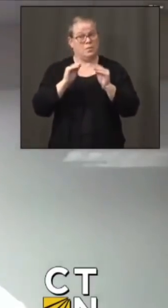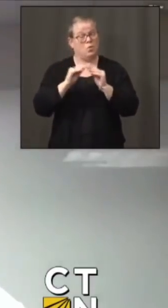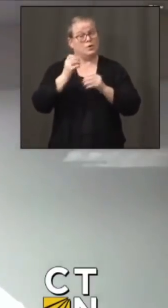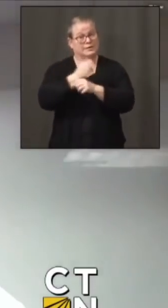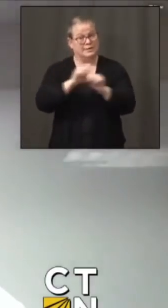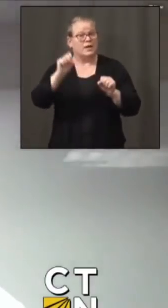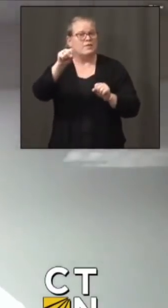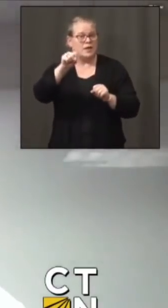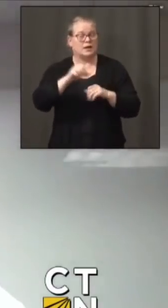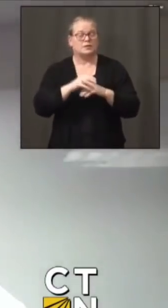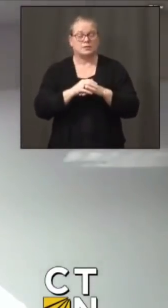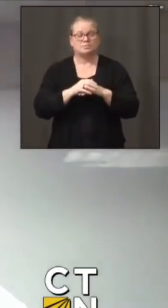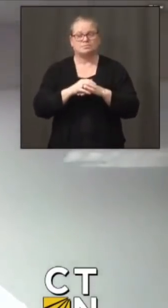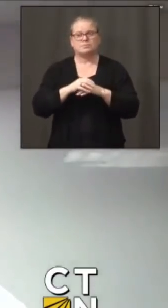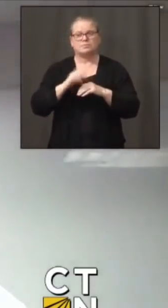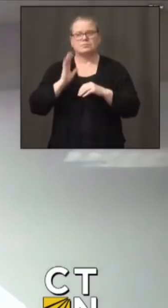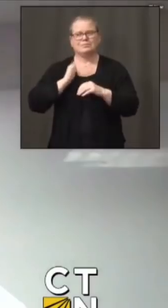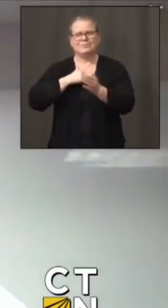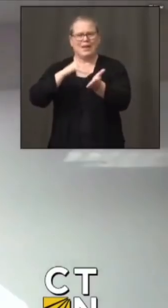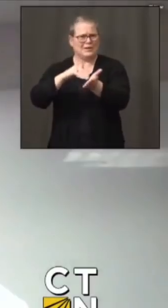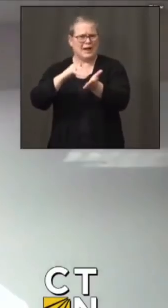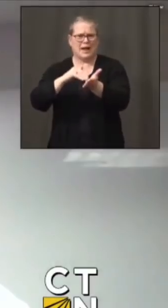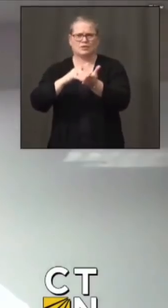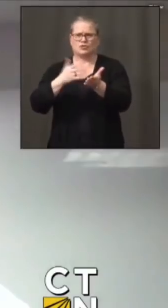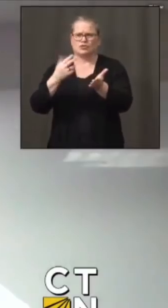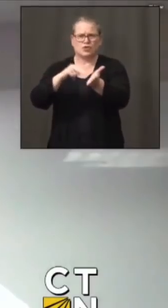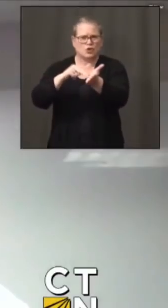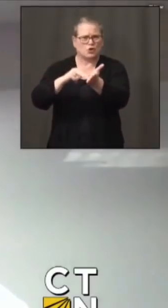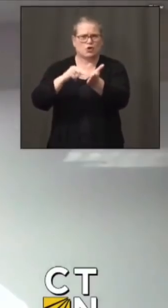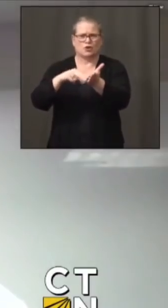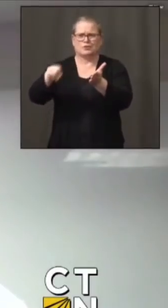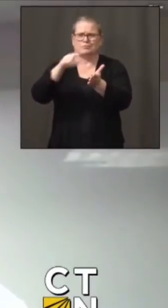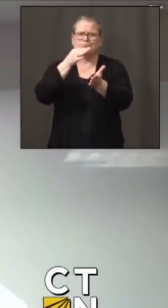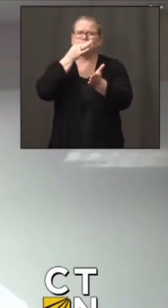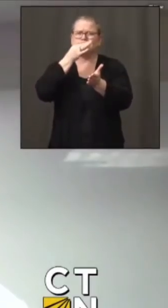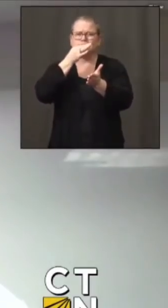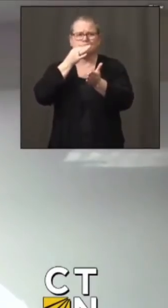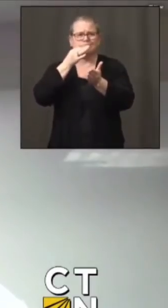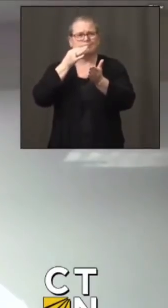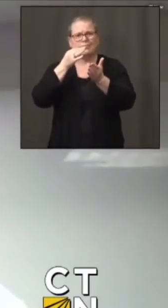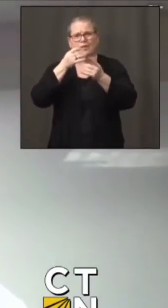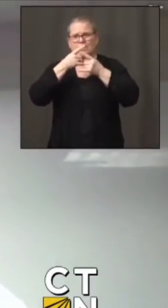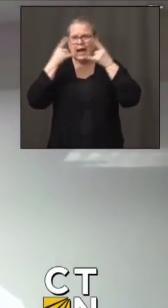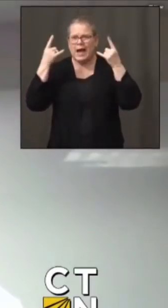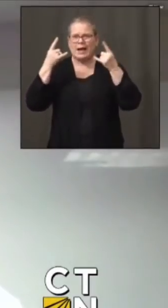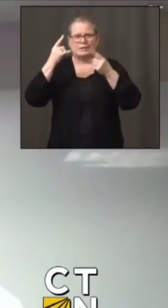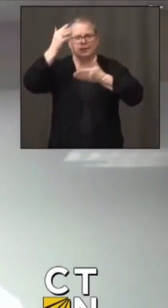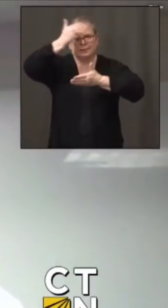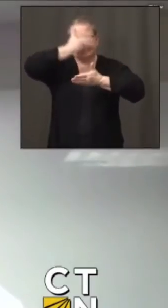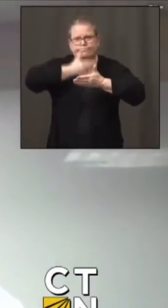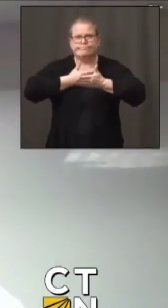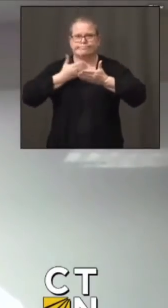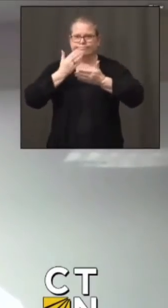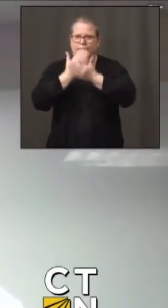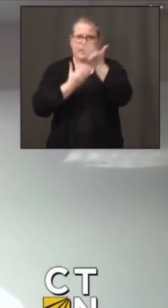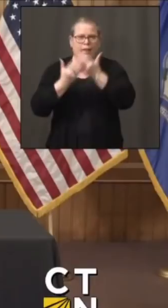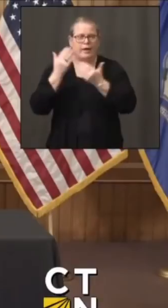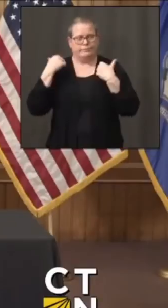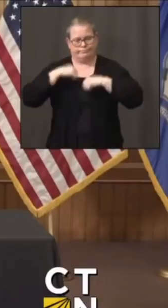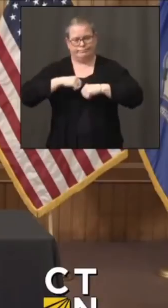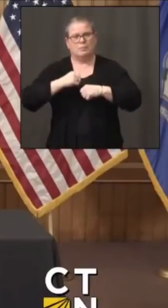healthcare system have done really well in maintaining compliance with mask wearing and other such things to ensure that they're safe.